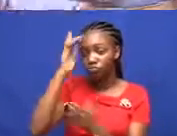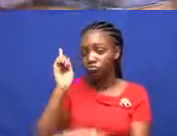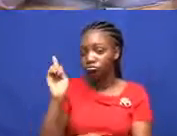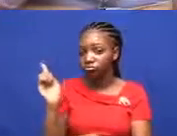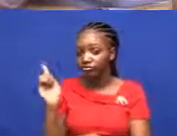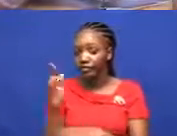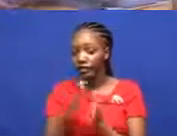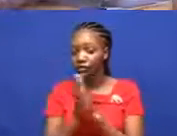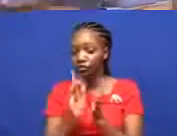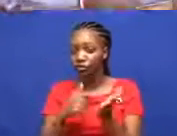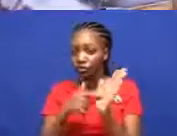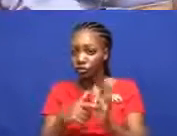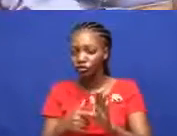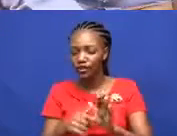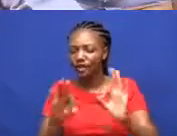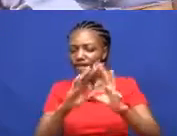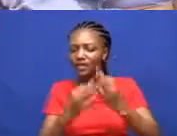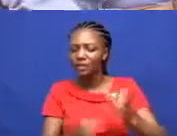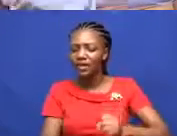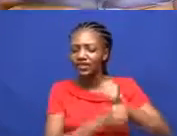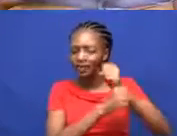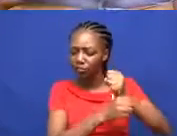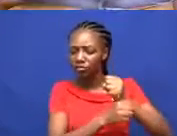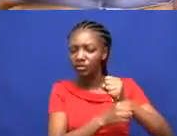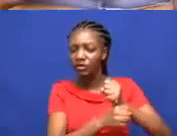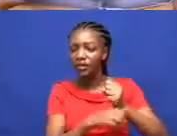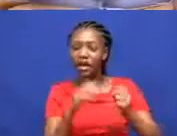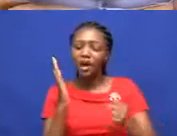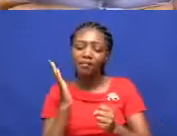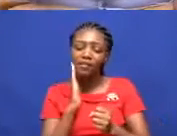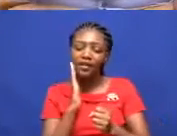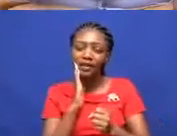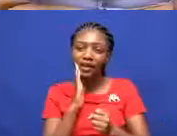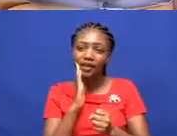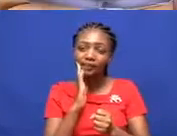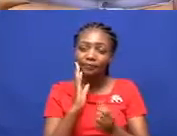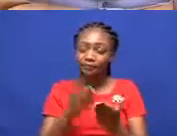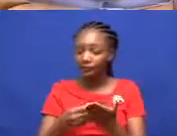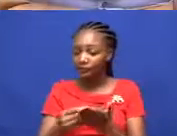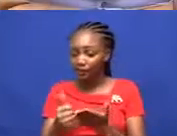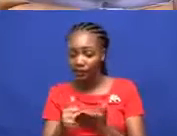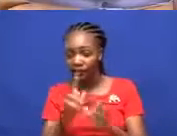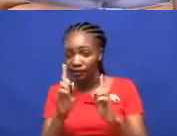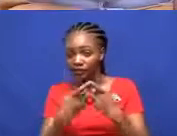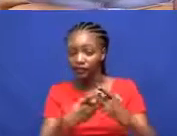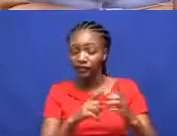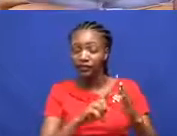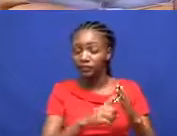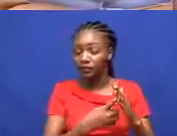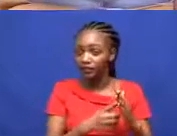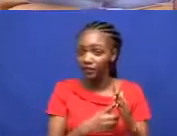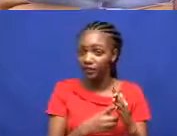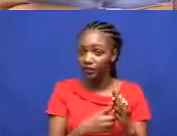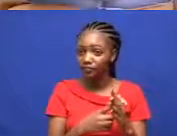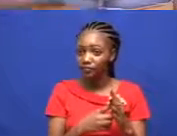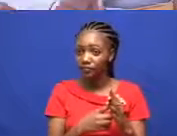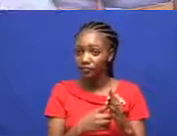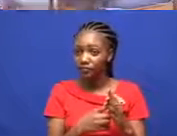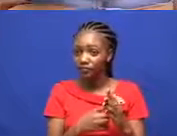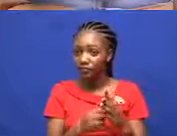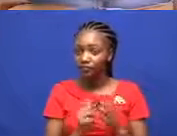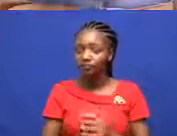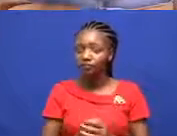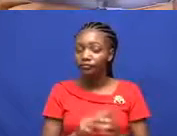that how supportive the family has been. The mother was able to acquire DJ Skylar a pair of